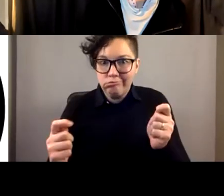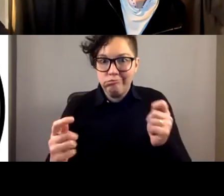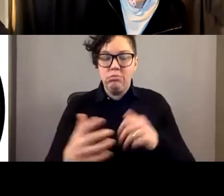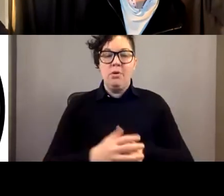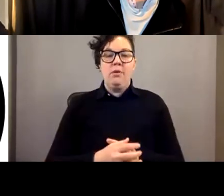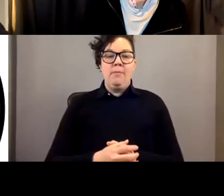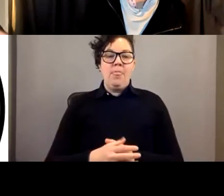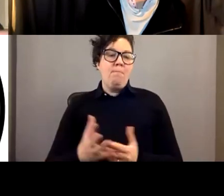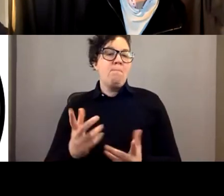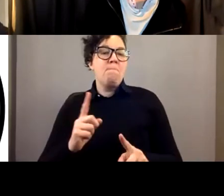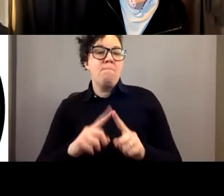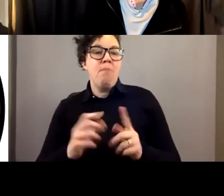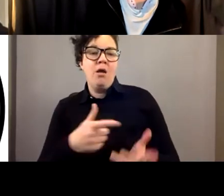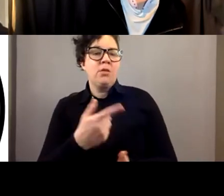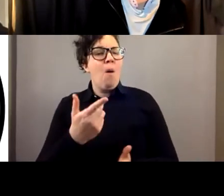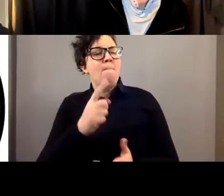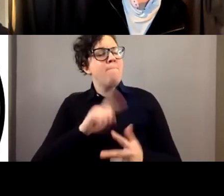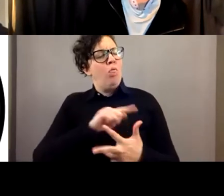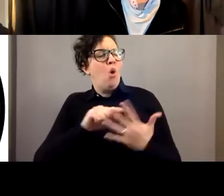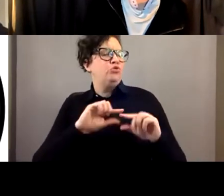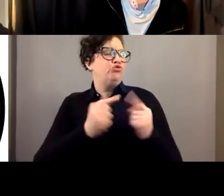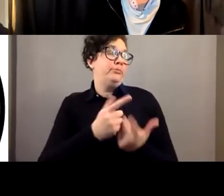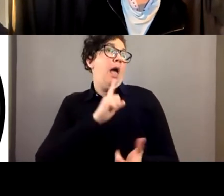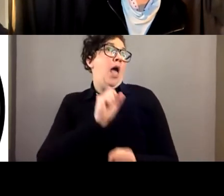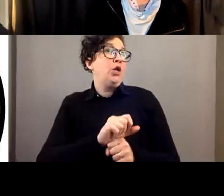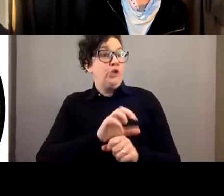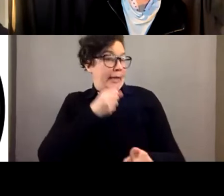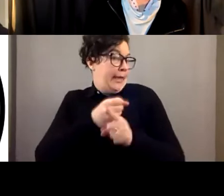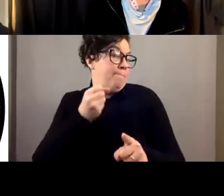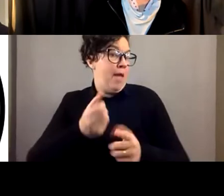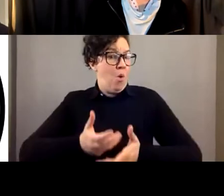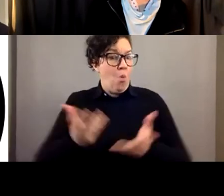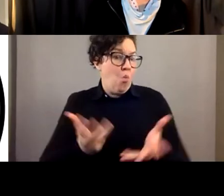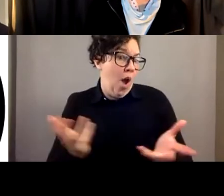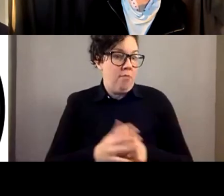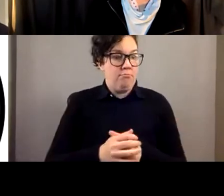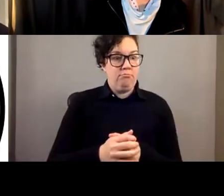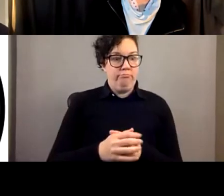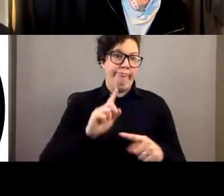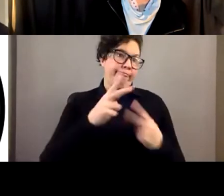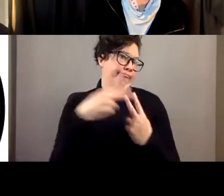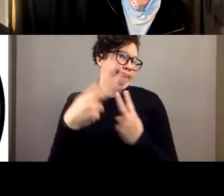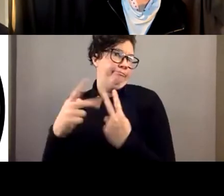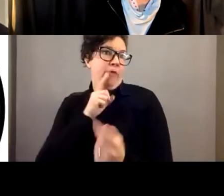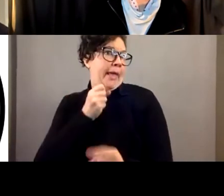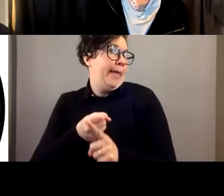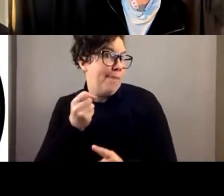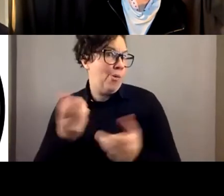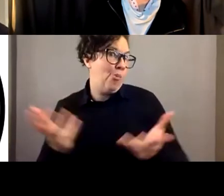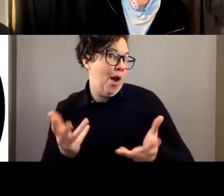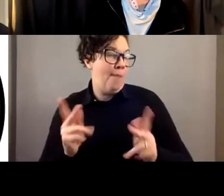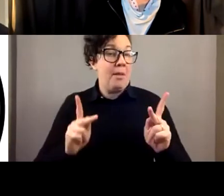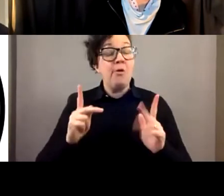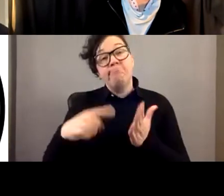but what have they really done, right? What's the impact of those different hashtags? And I think the fact that